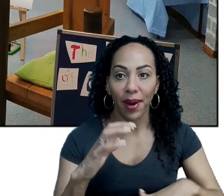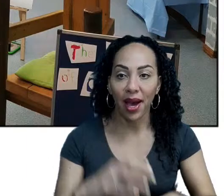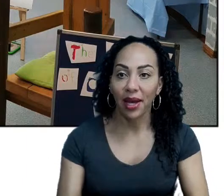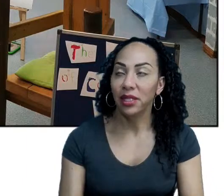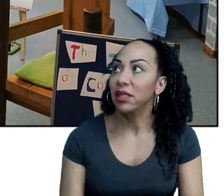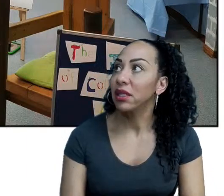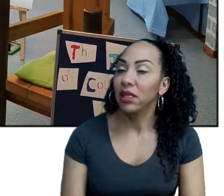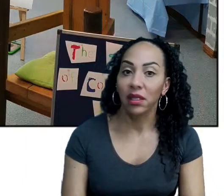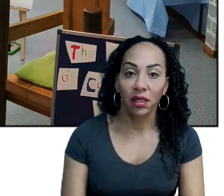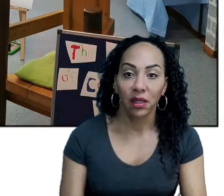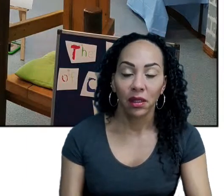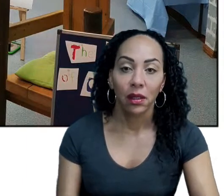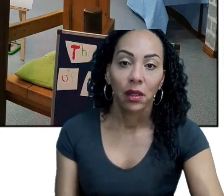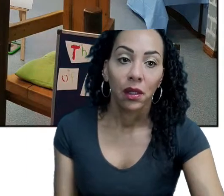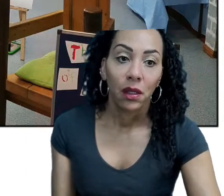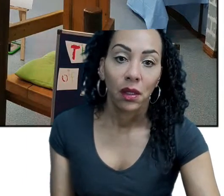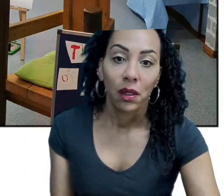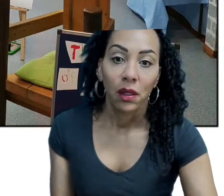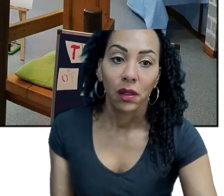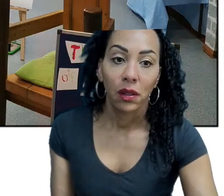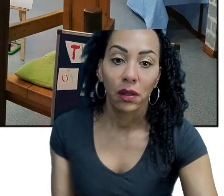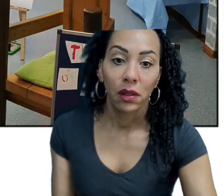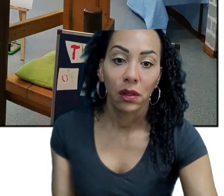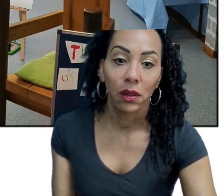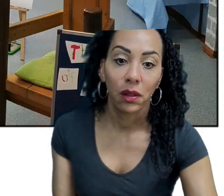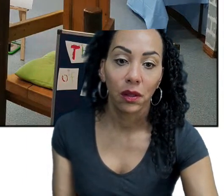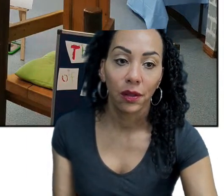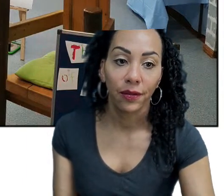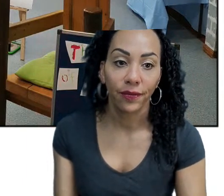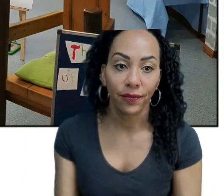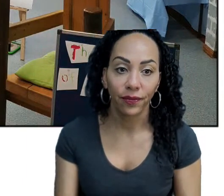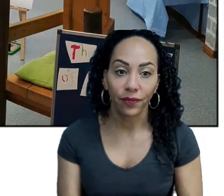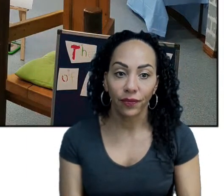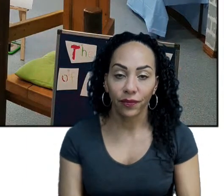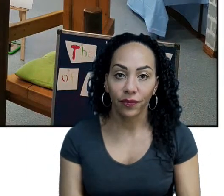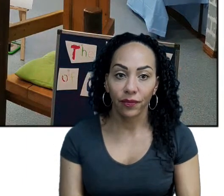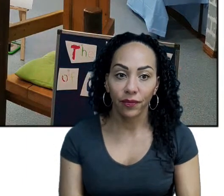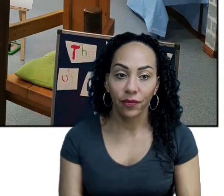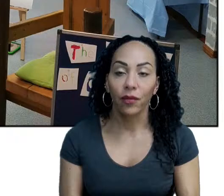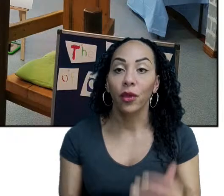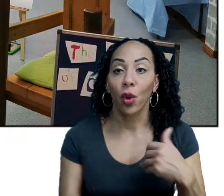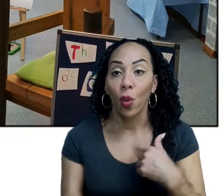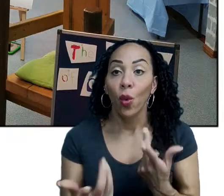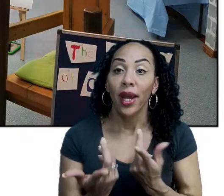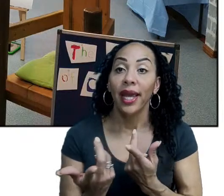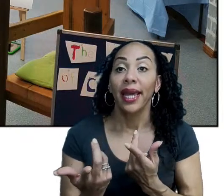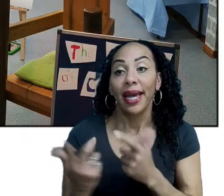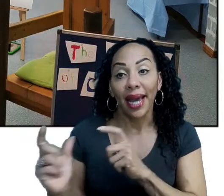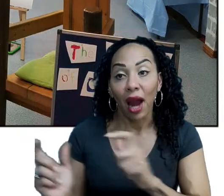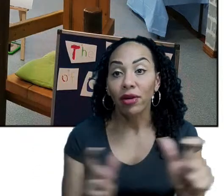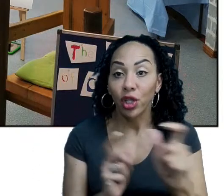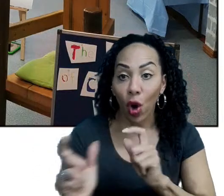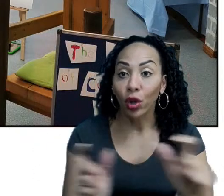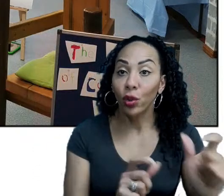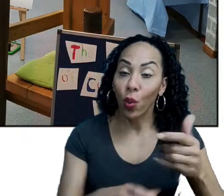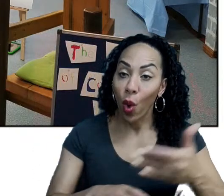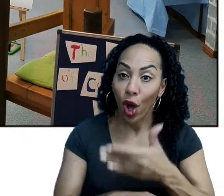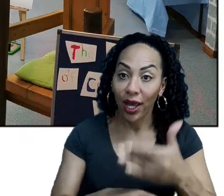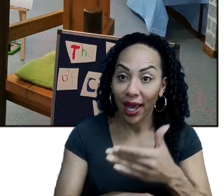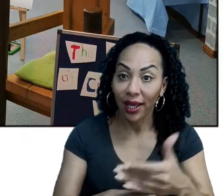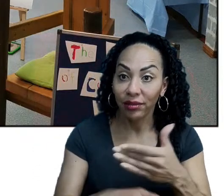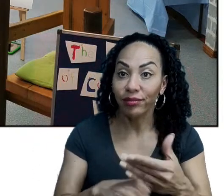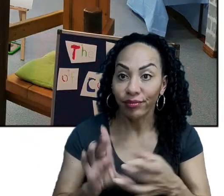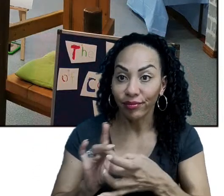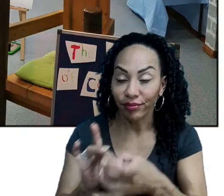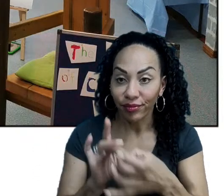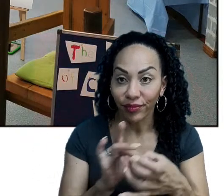So we facilitated 2 or 3 sessions which pooled ideas from the class about a story